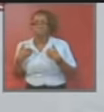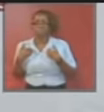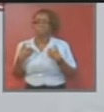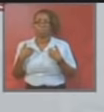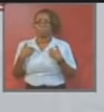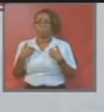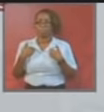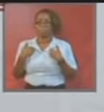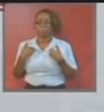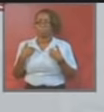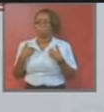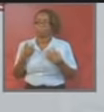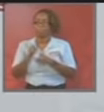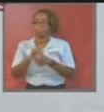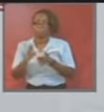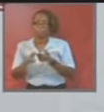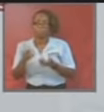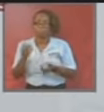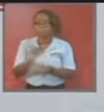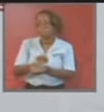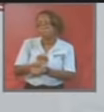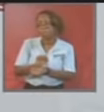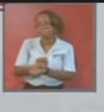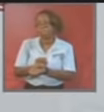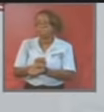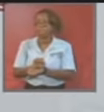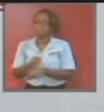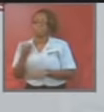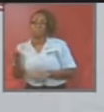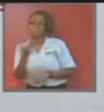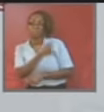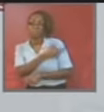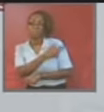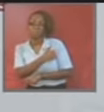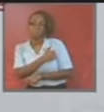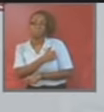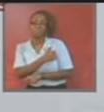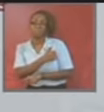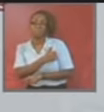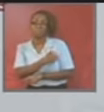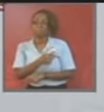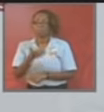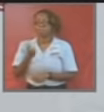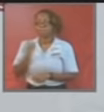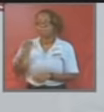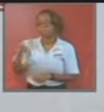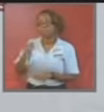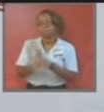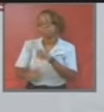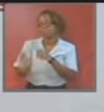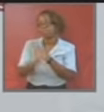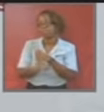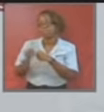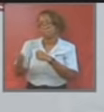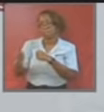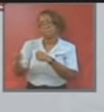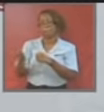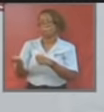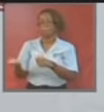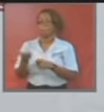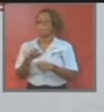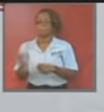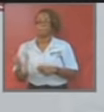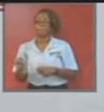Those higher risk individuals are the ones that you want to give additional protection to, and the vaccine has been shown